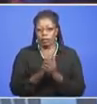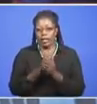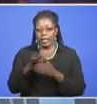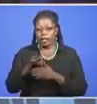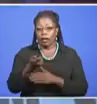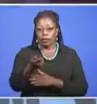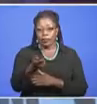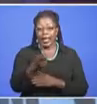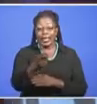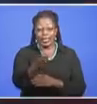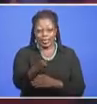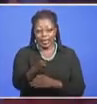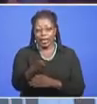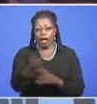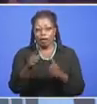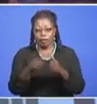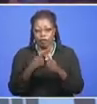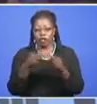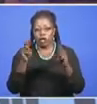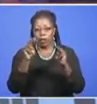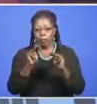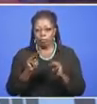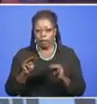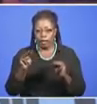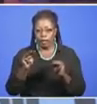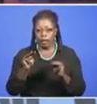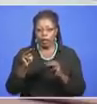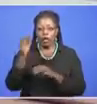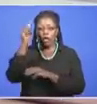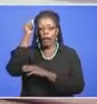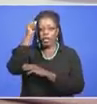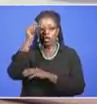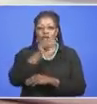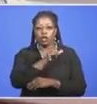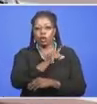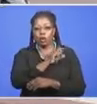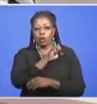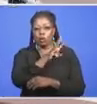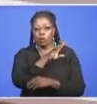CAC Games. Up first on Monday was Antonio Lewis.